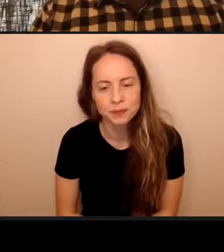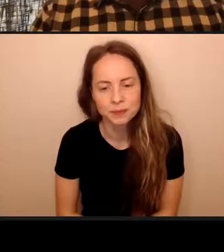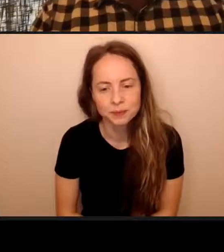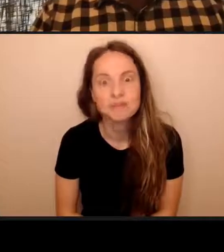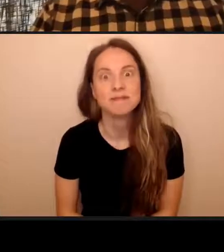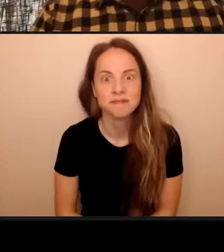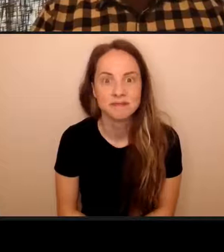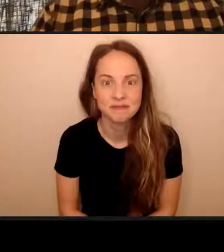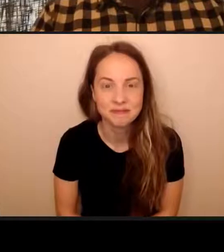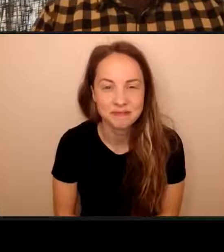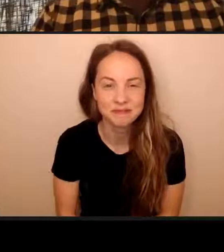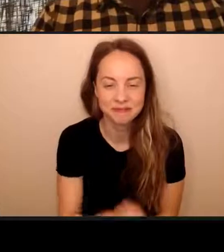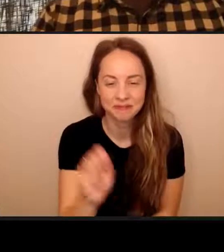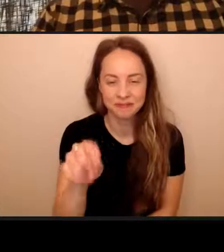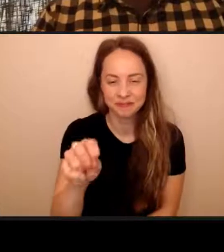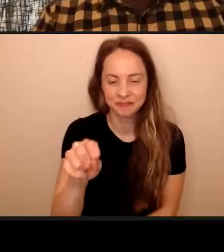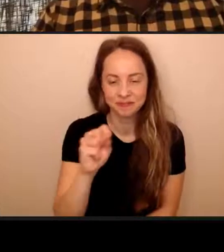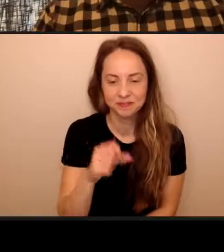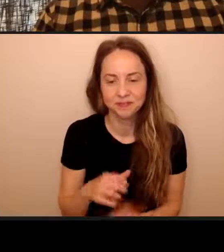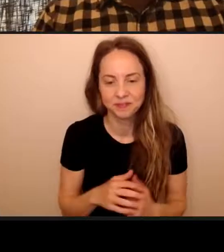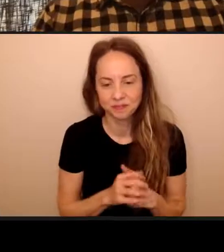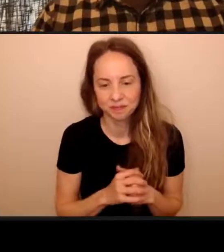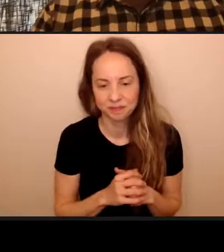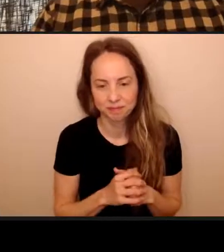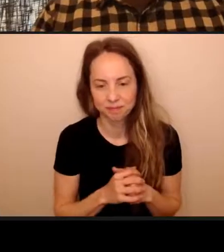yeah. So